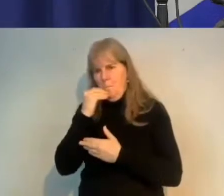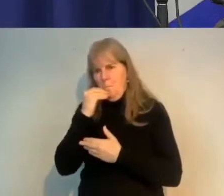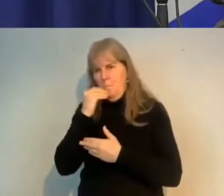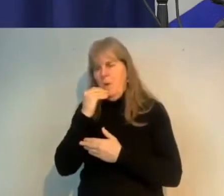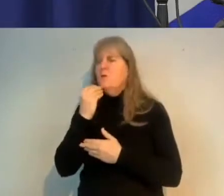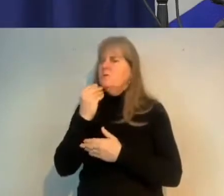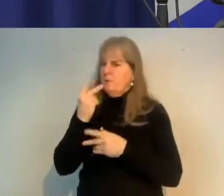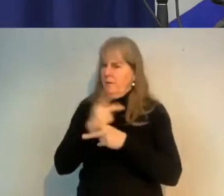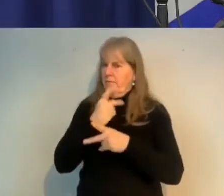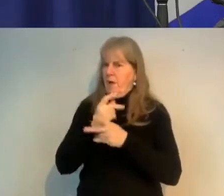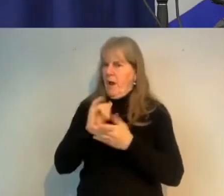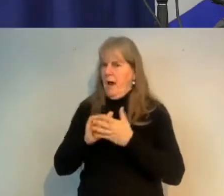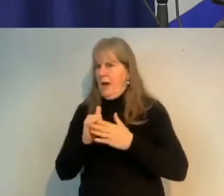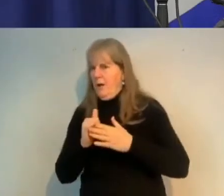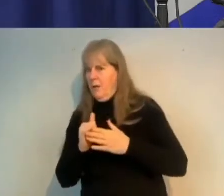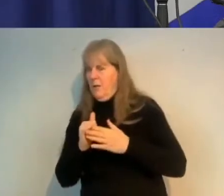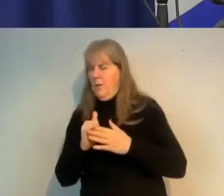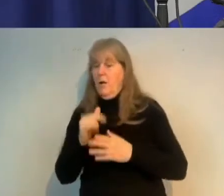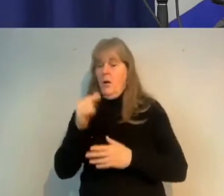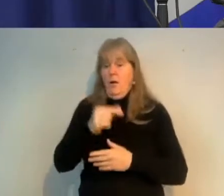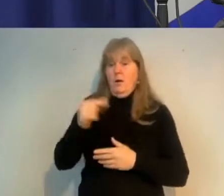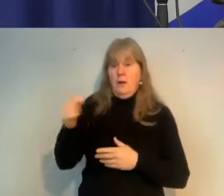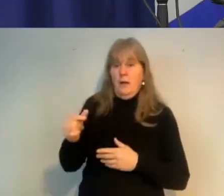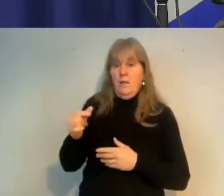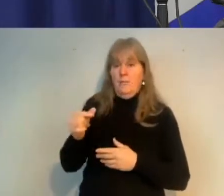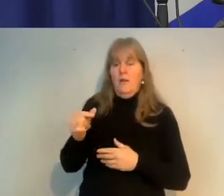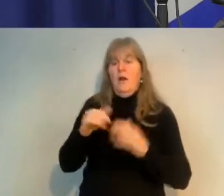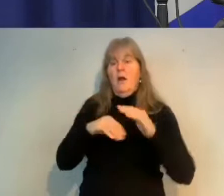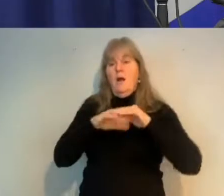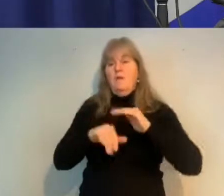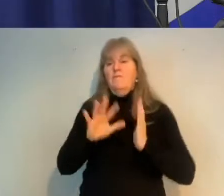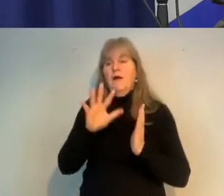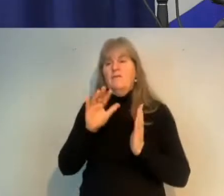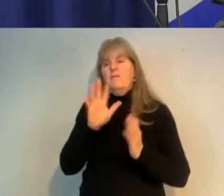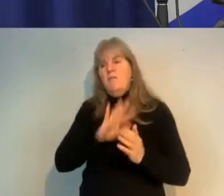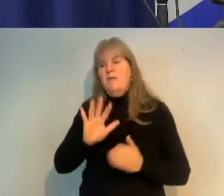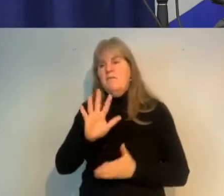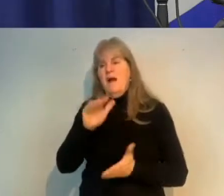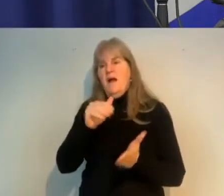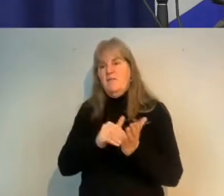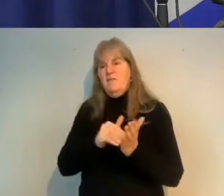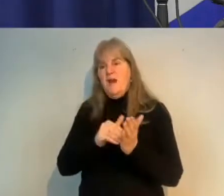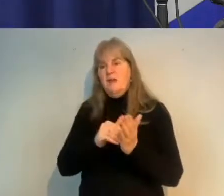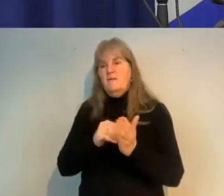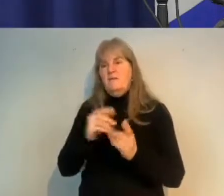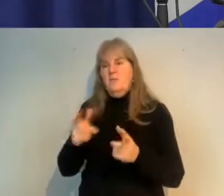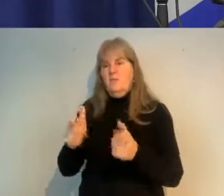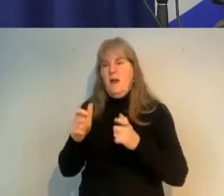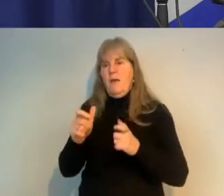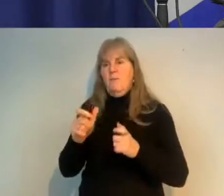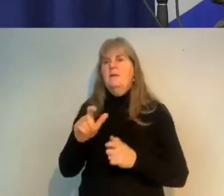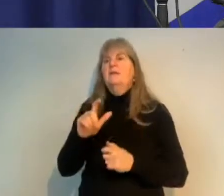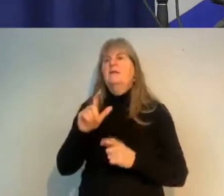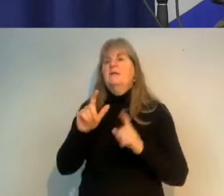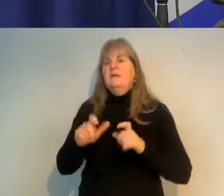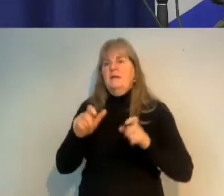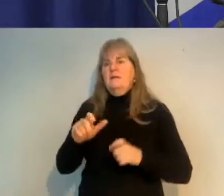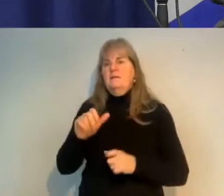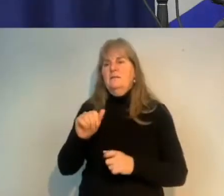The government has just under 5,000 self-administered rapid antigen tests remaining from the initial shipment from the federal